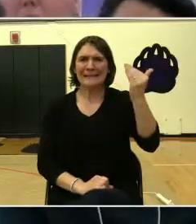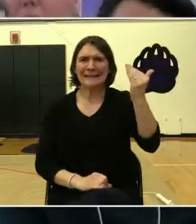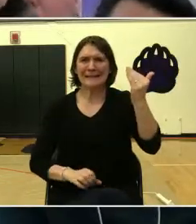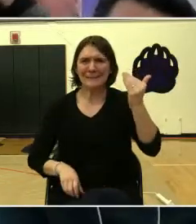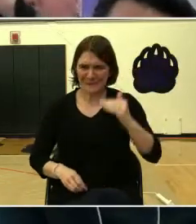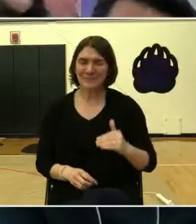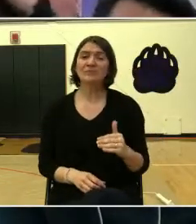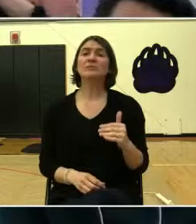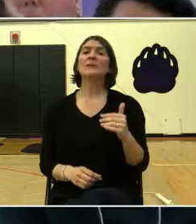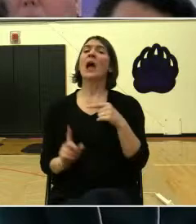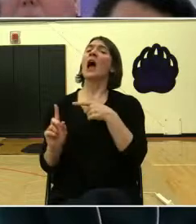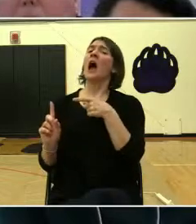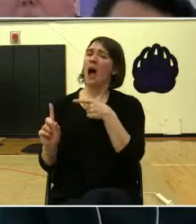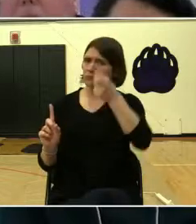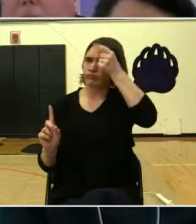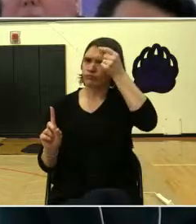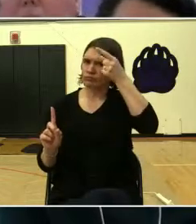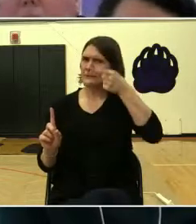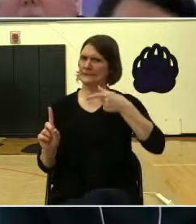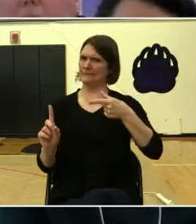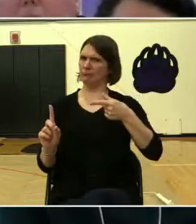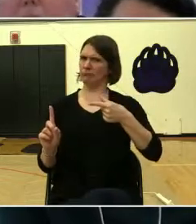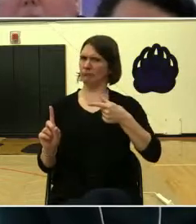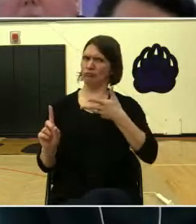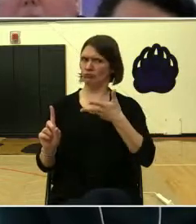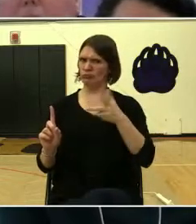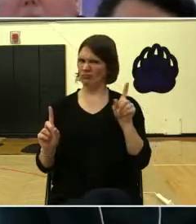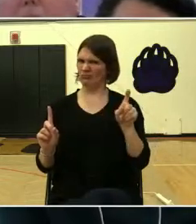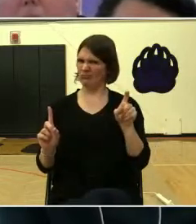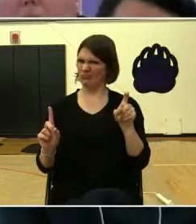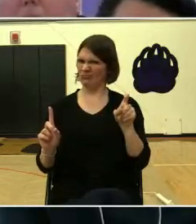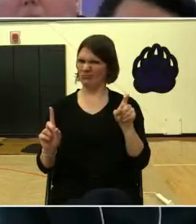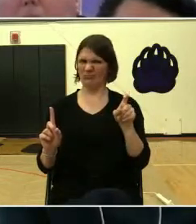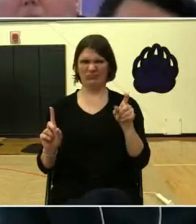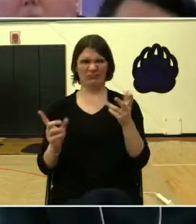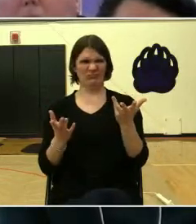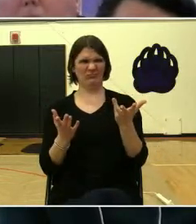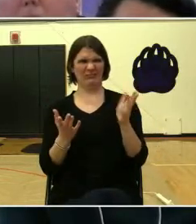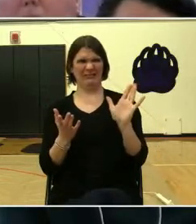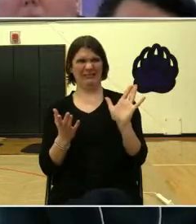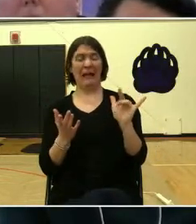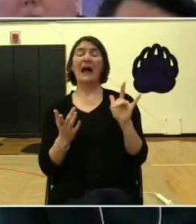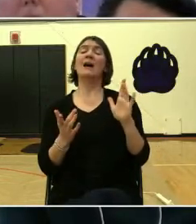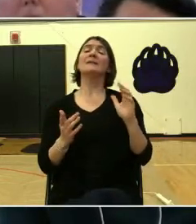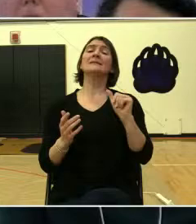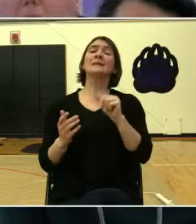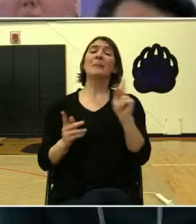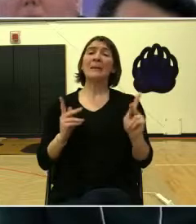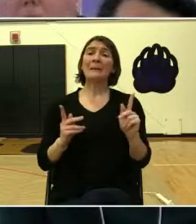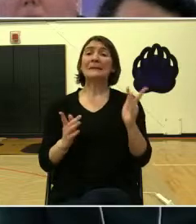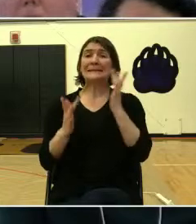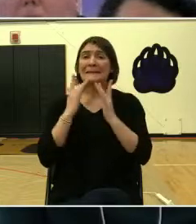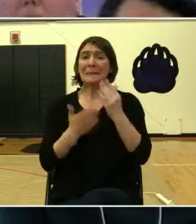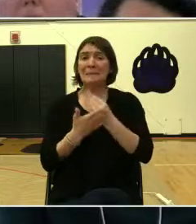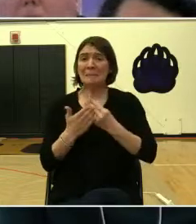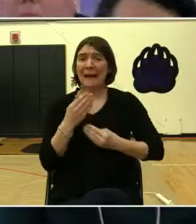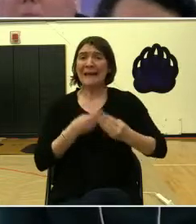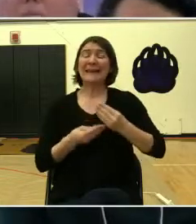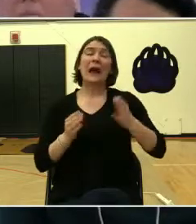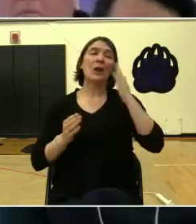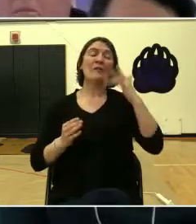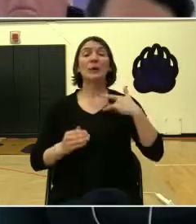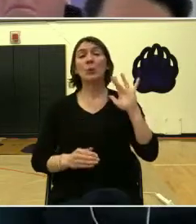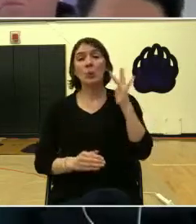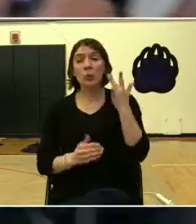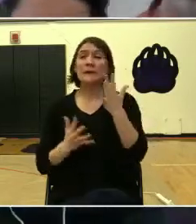I I hear what you're saying about uh strapped for money part of this and it drives me nuts too